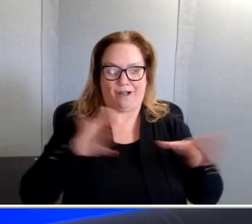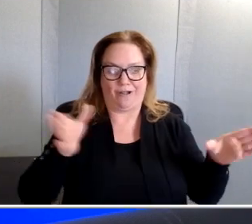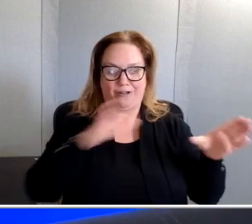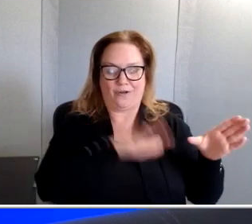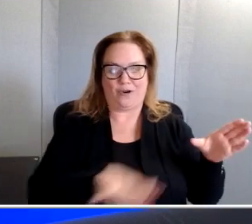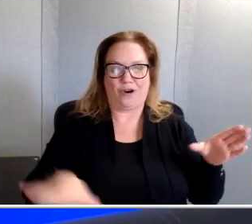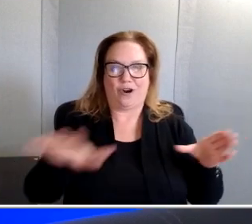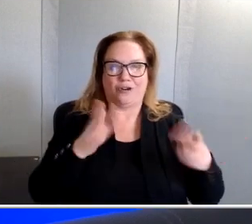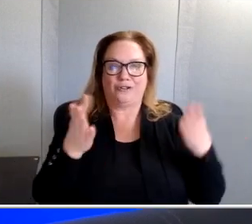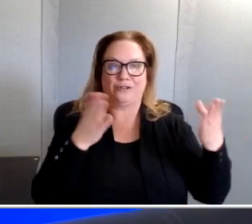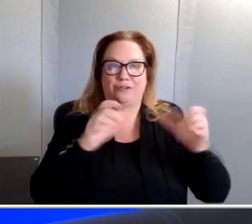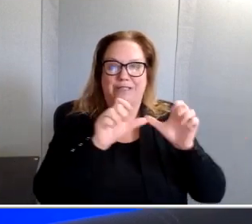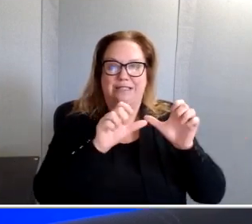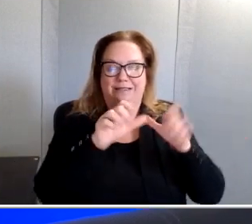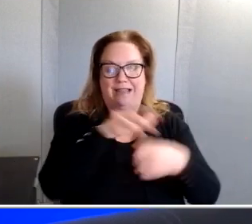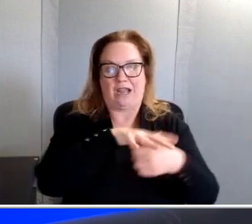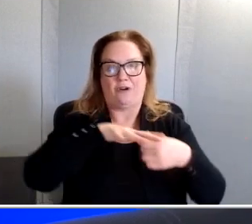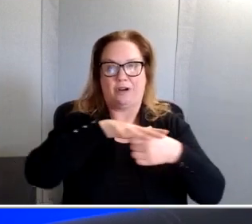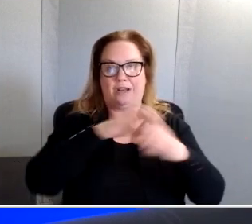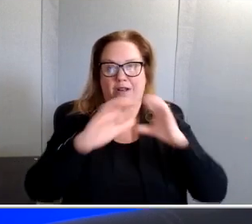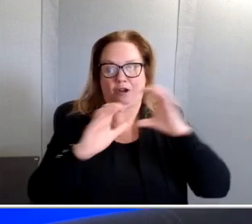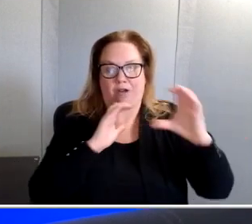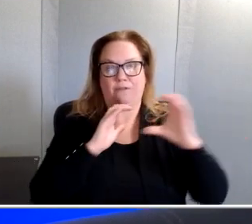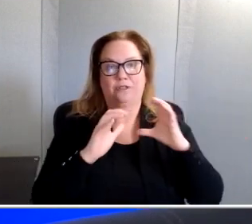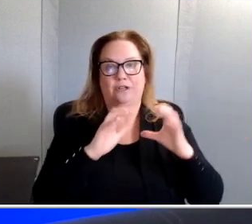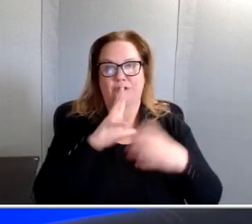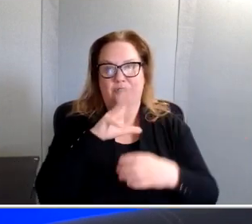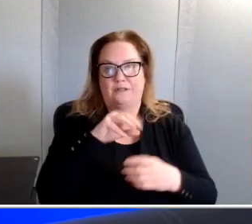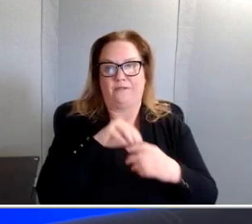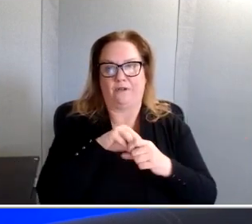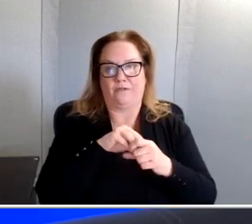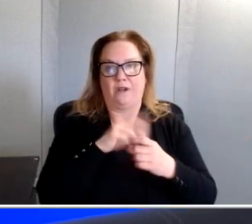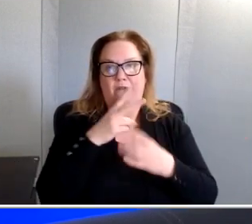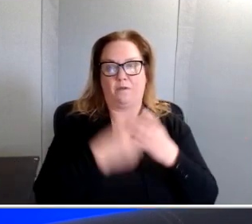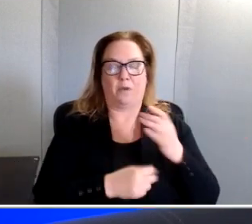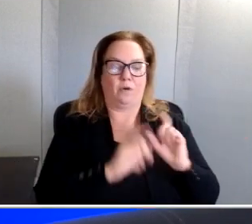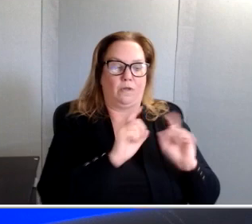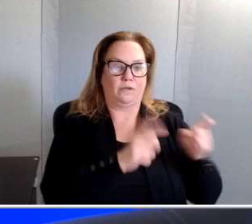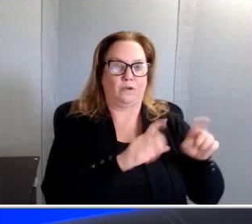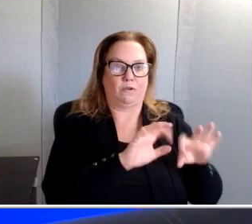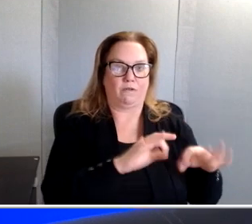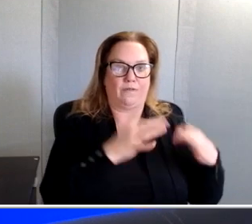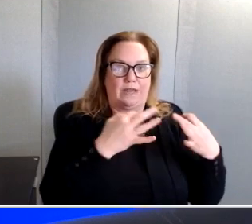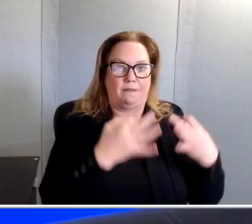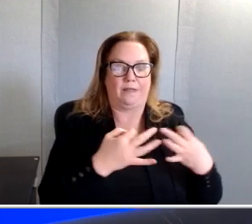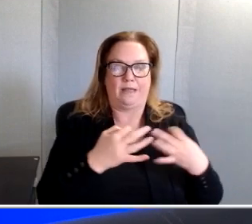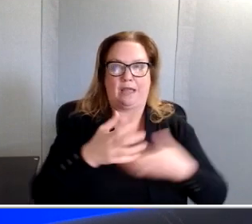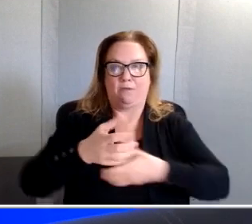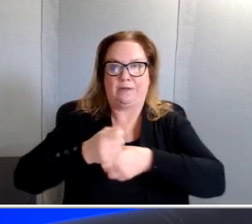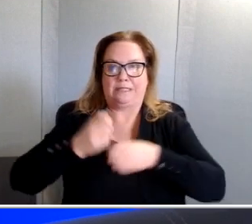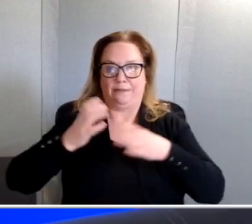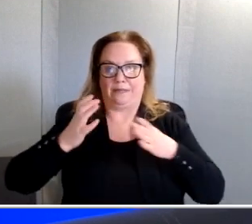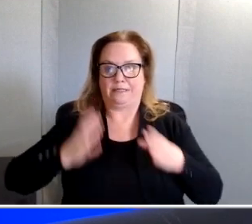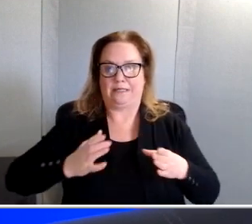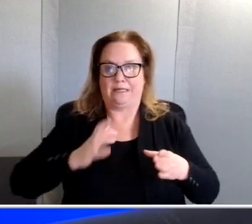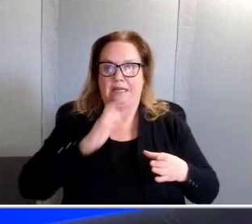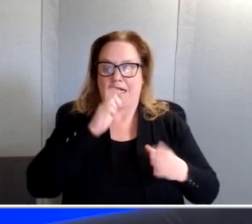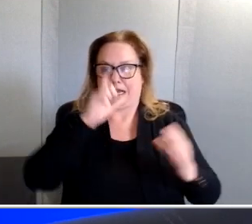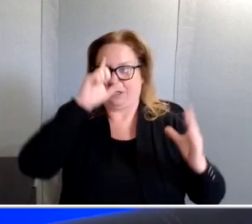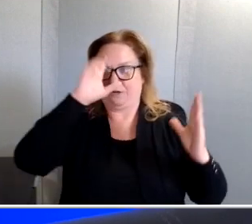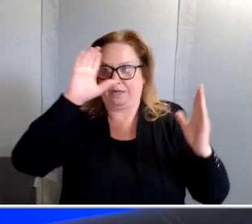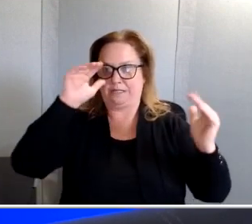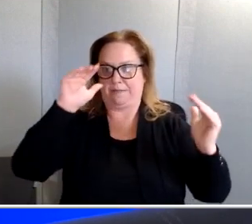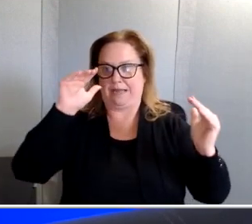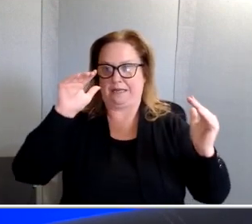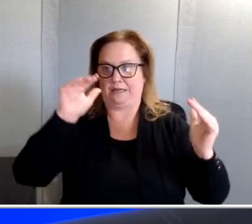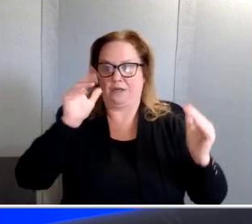and a lot of the conversation we have is around, for both donor families and recipients, is not to expect that you're going